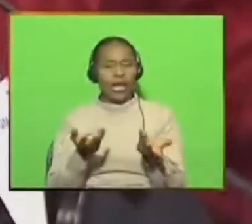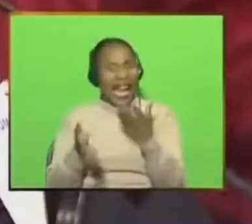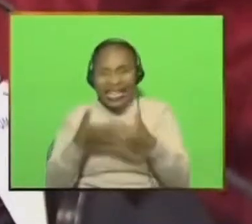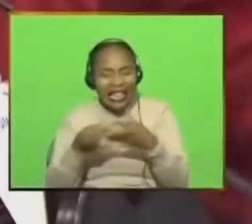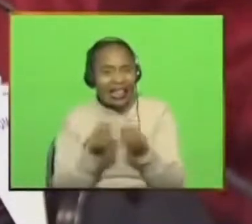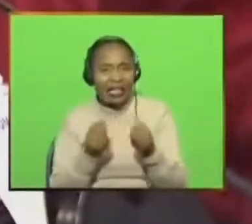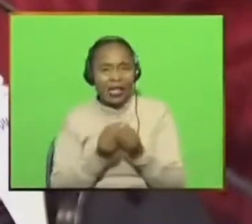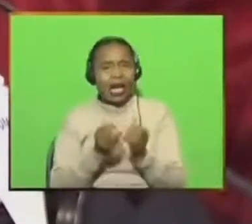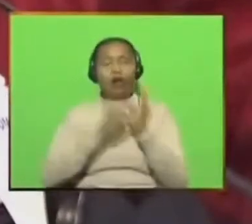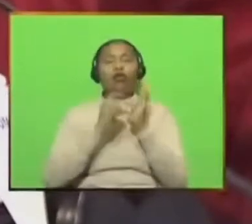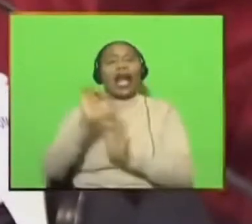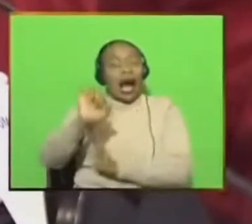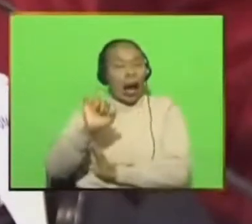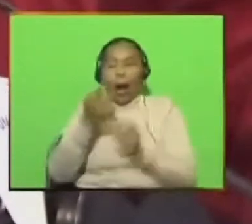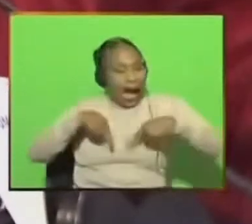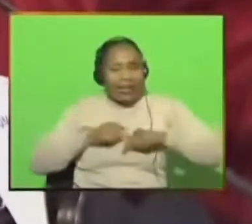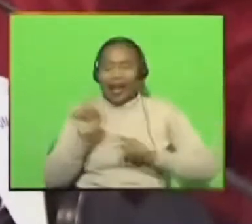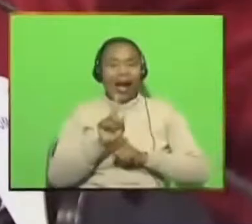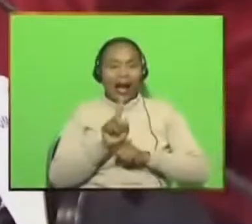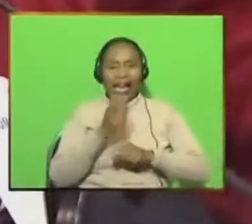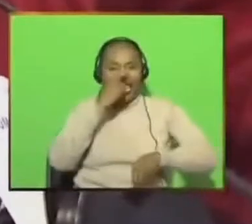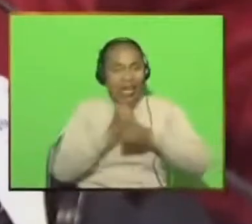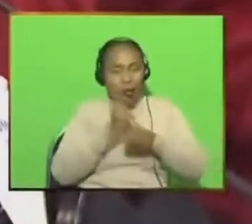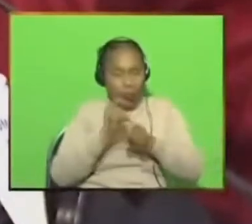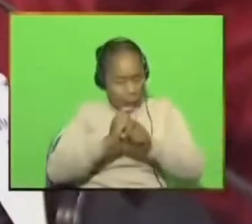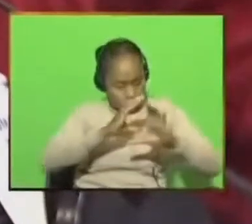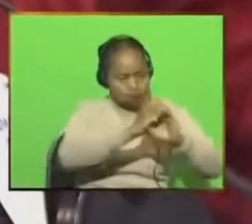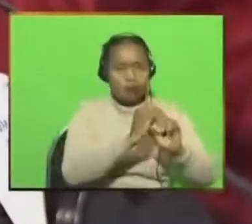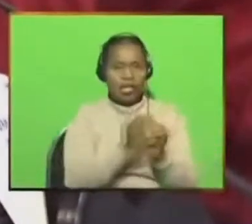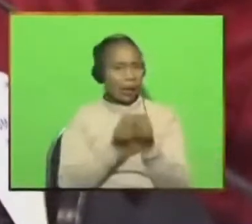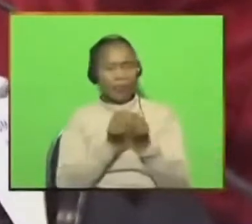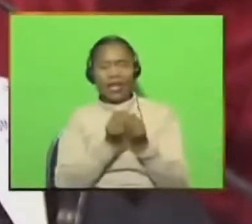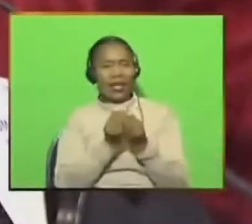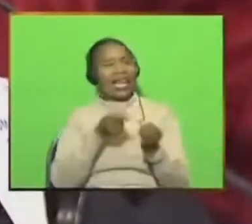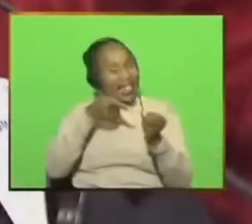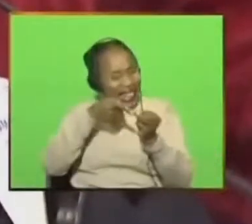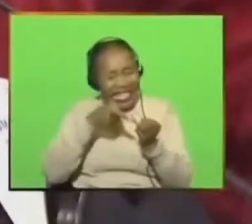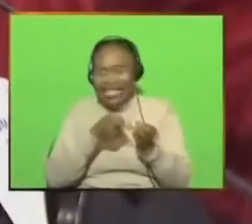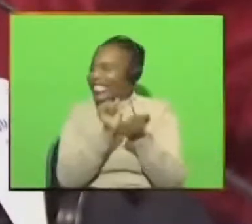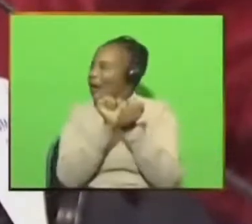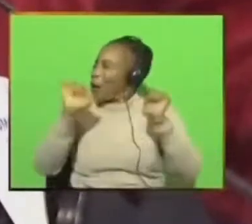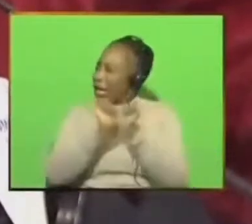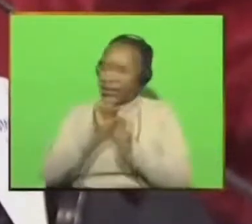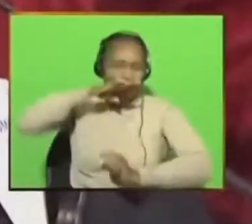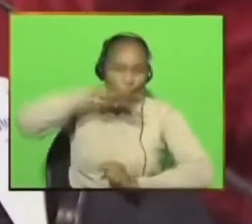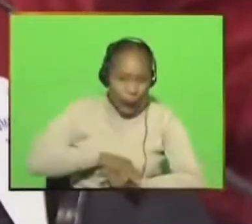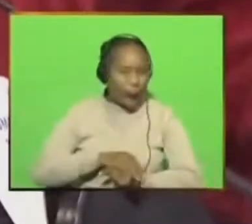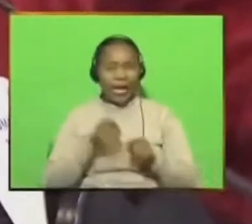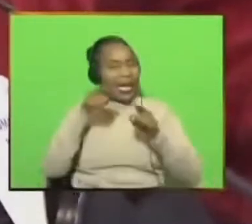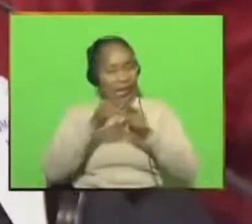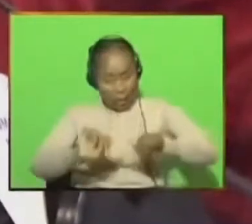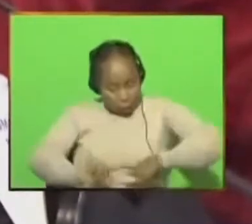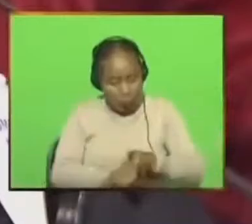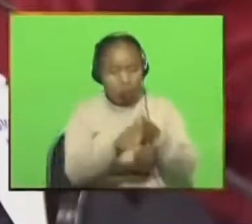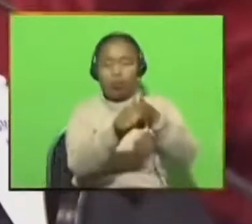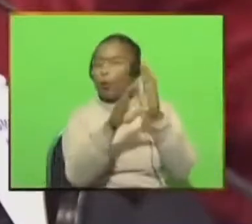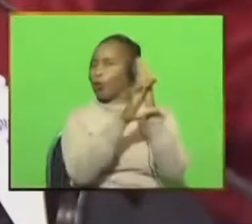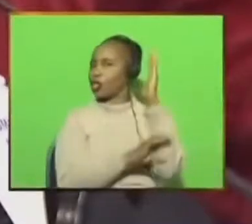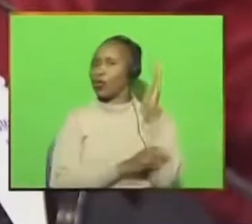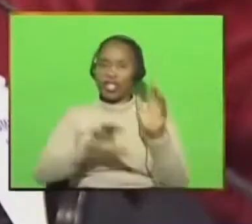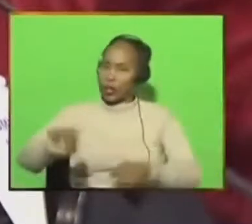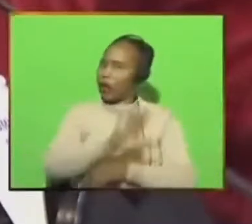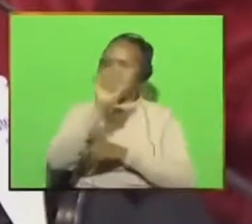these proceedings? What are we telling the international community? That the head of our judiciary says